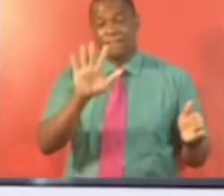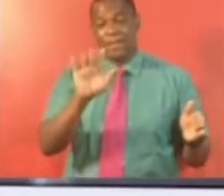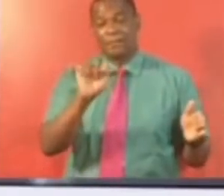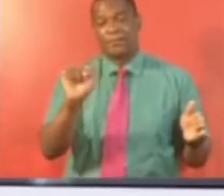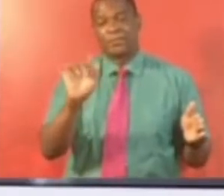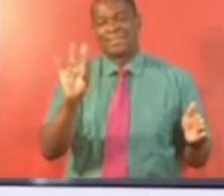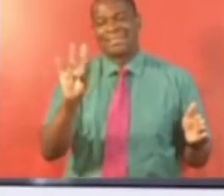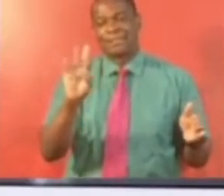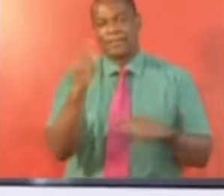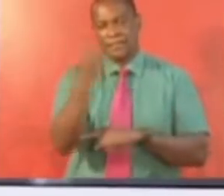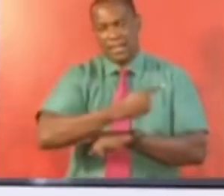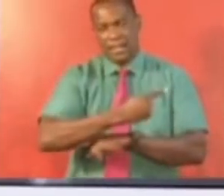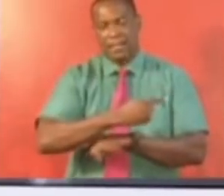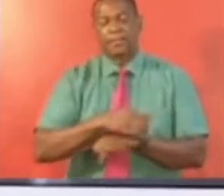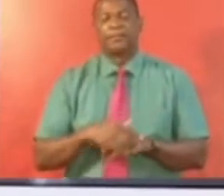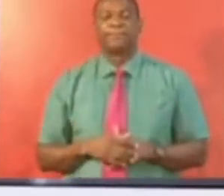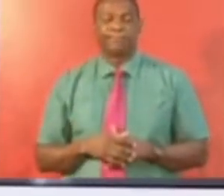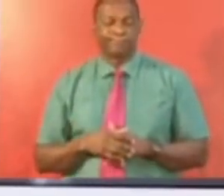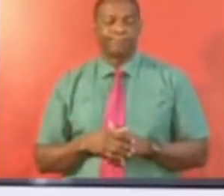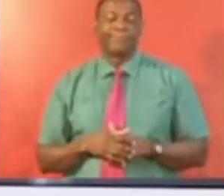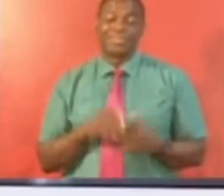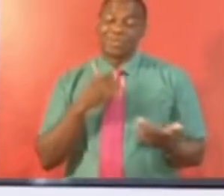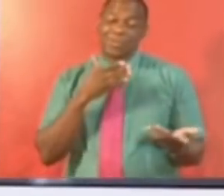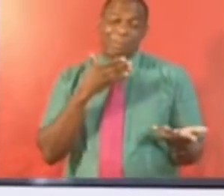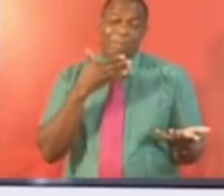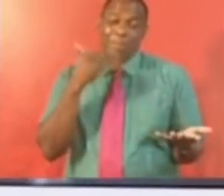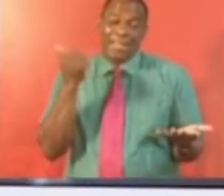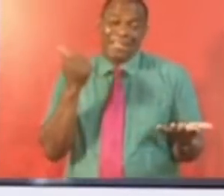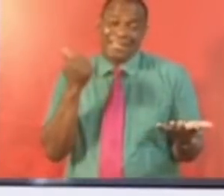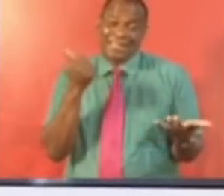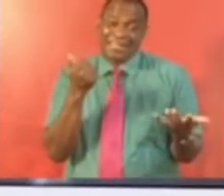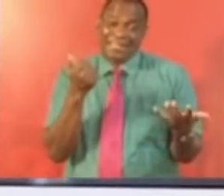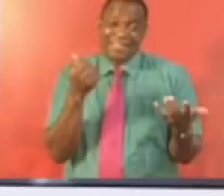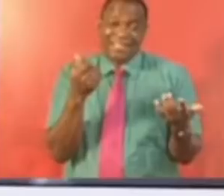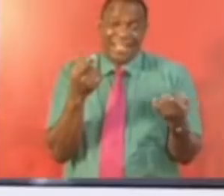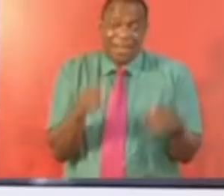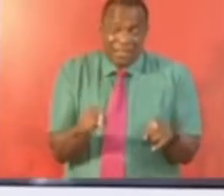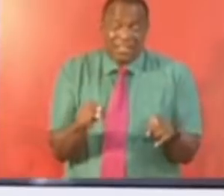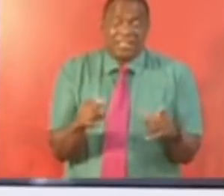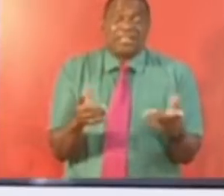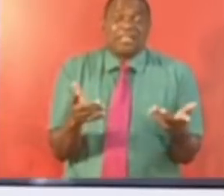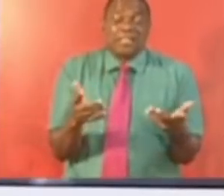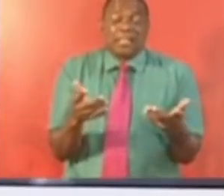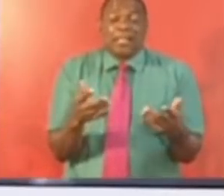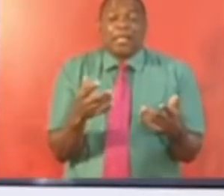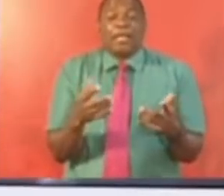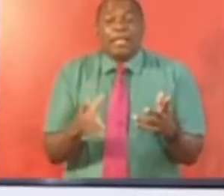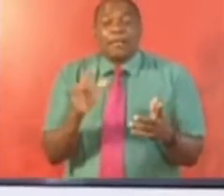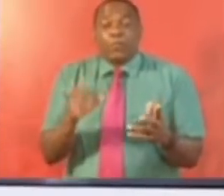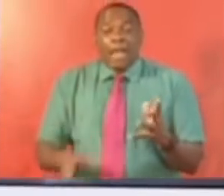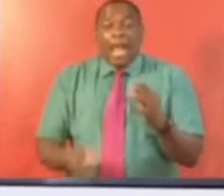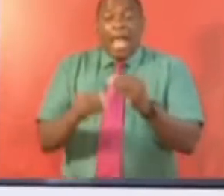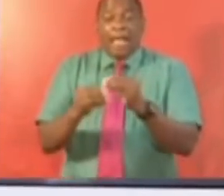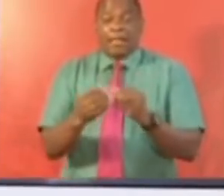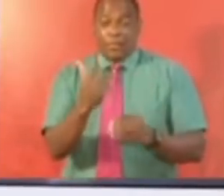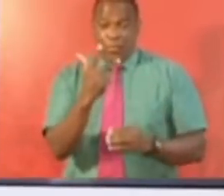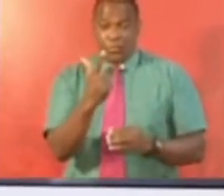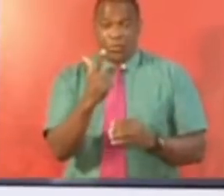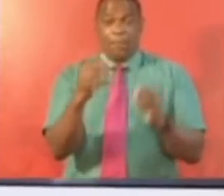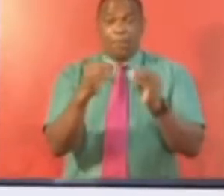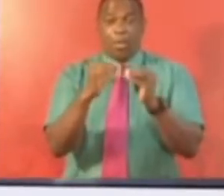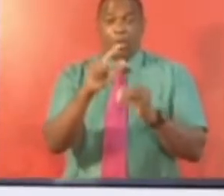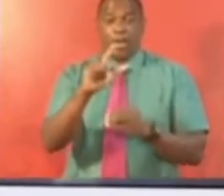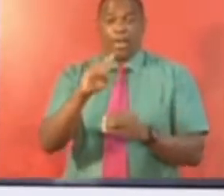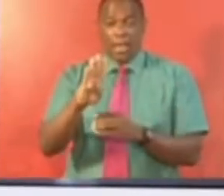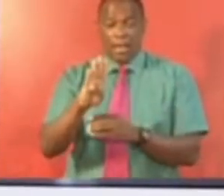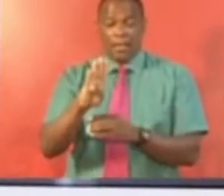we expect to happen in a best case scenario, and when we put those 3 additional labs in place, we expect to be able to achieve that